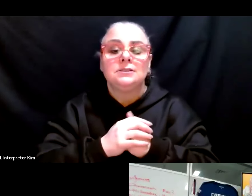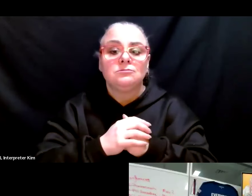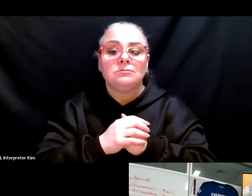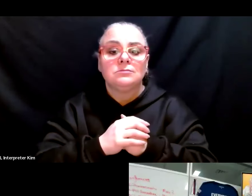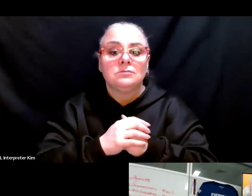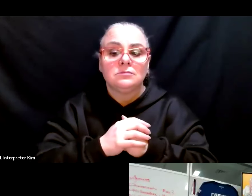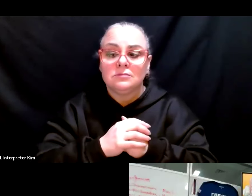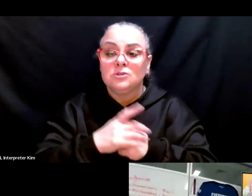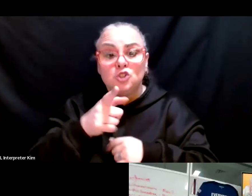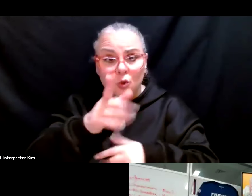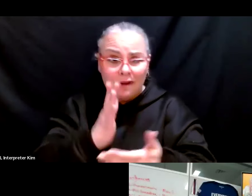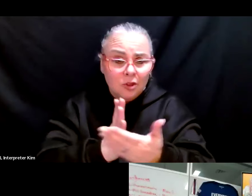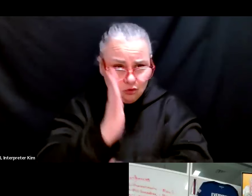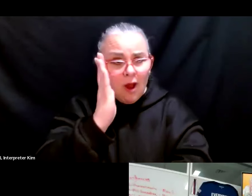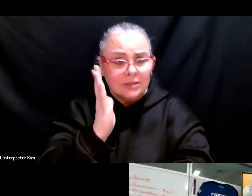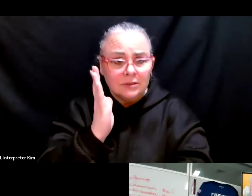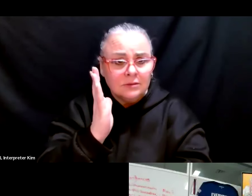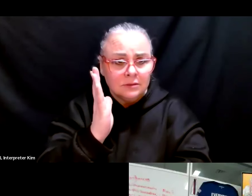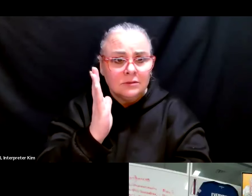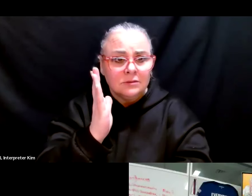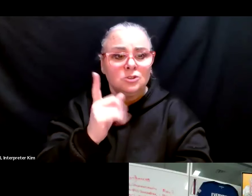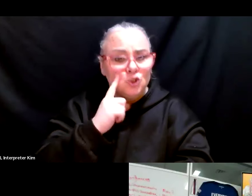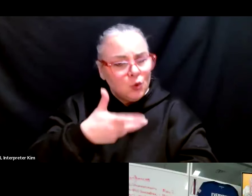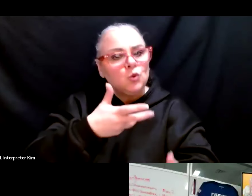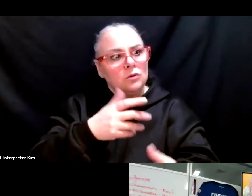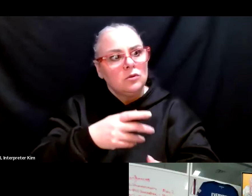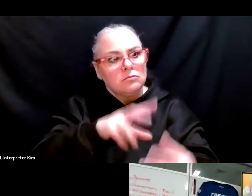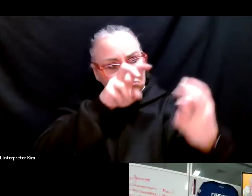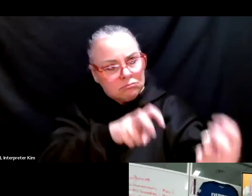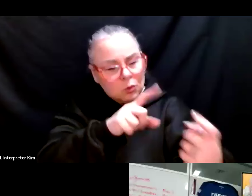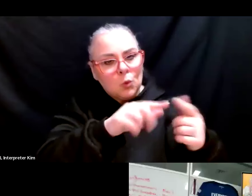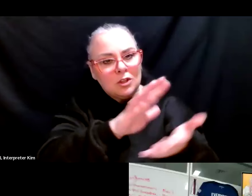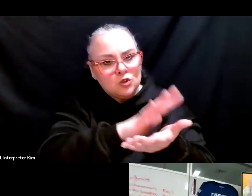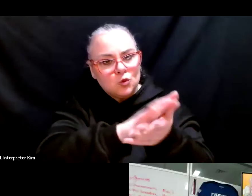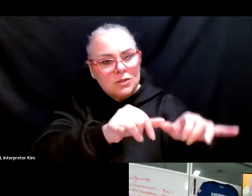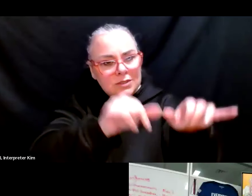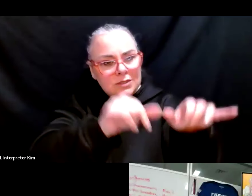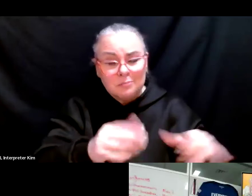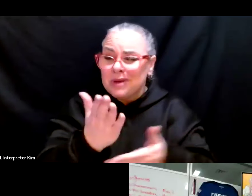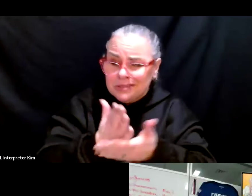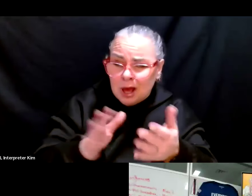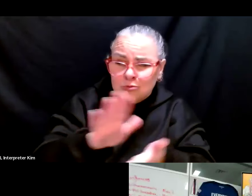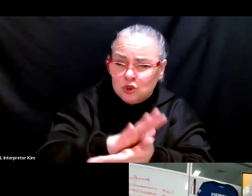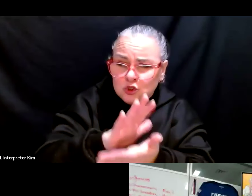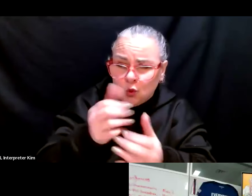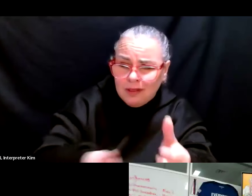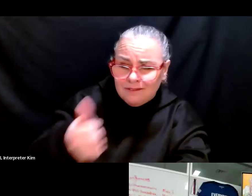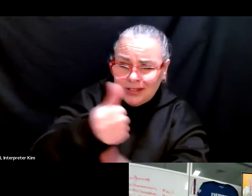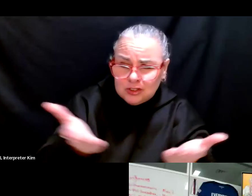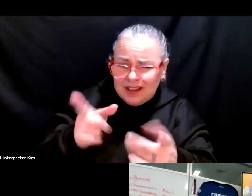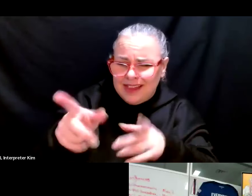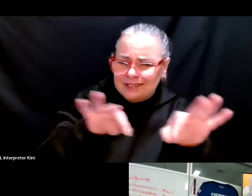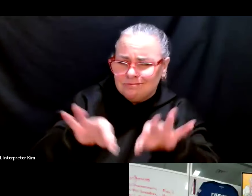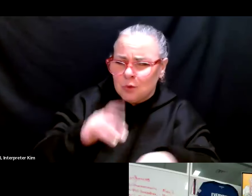you are entitled as a parent to engage the school system, but we have school officials here, so they can describe to